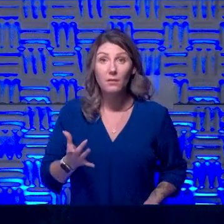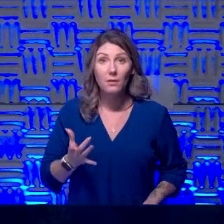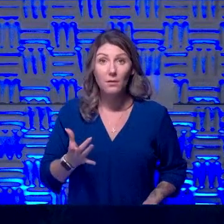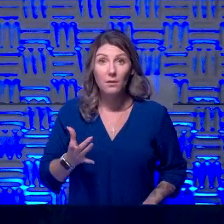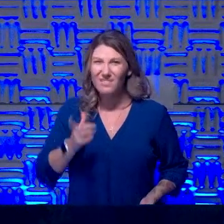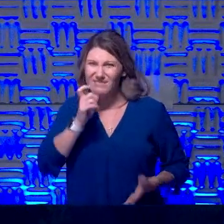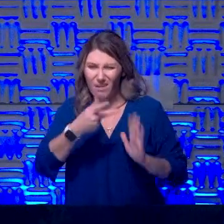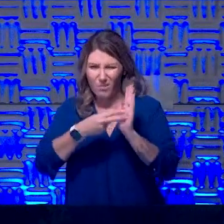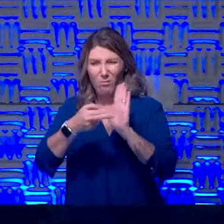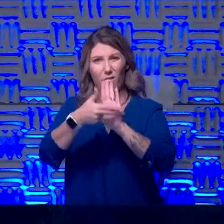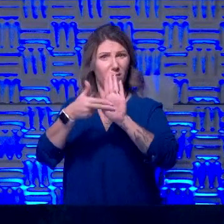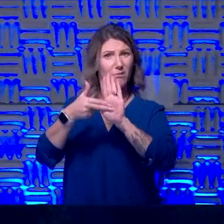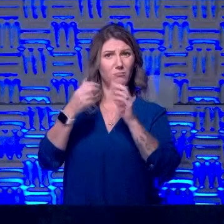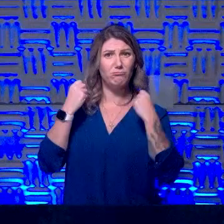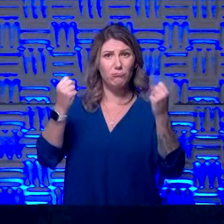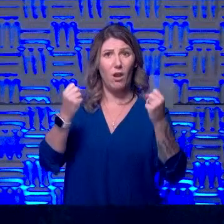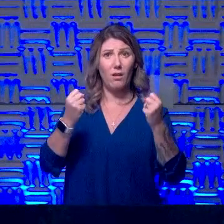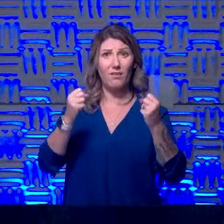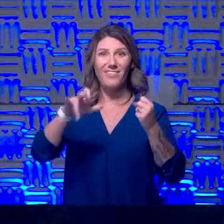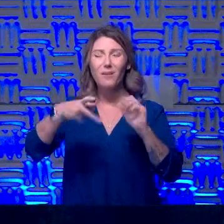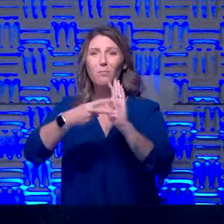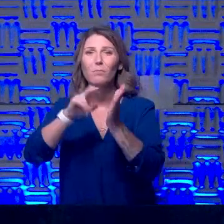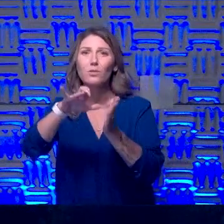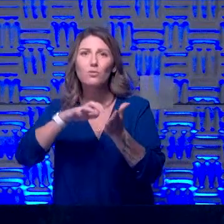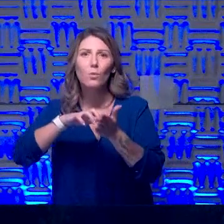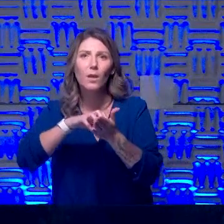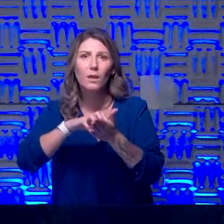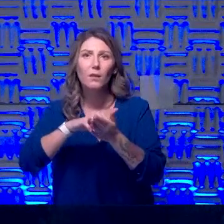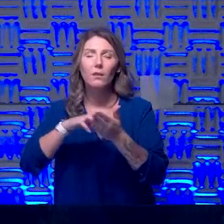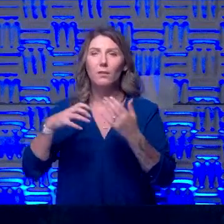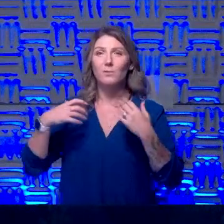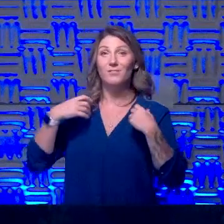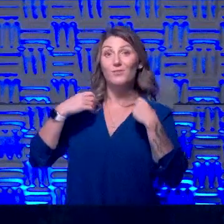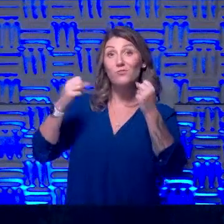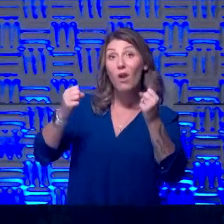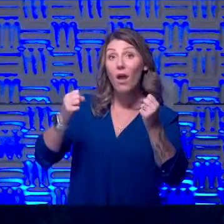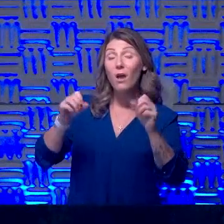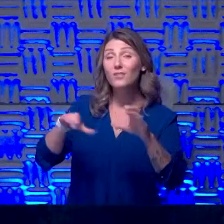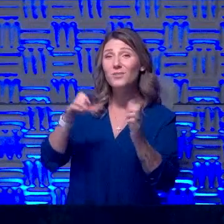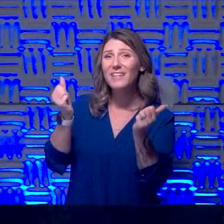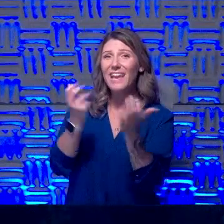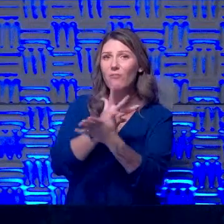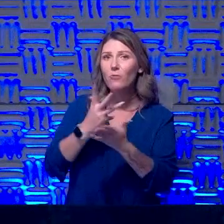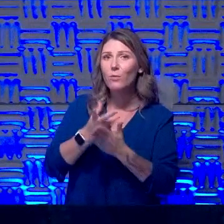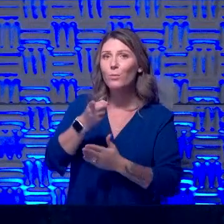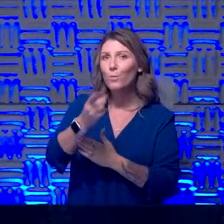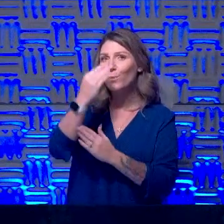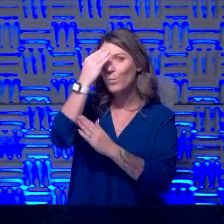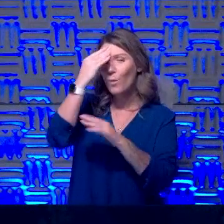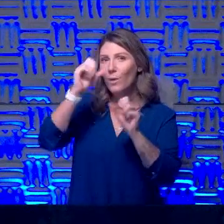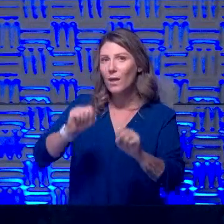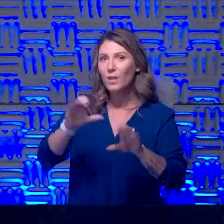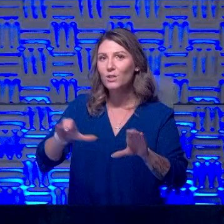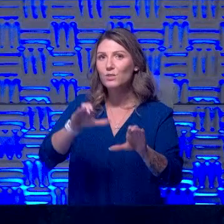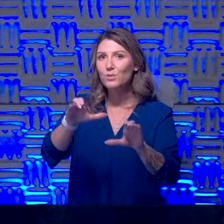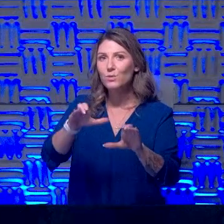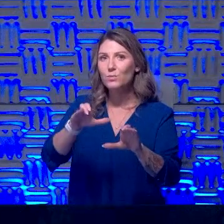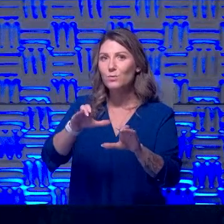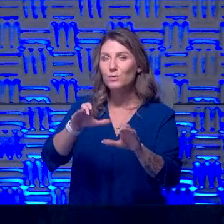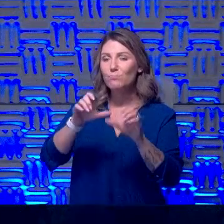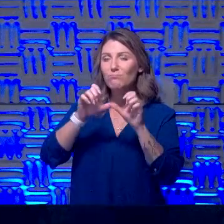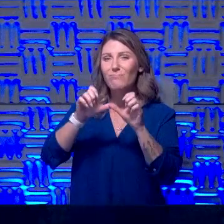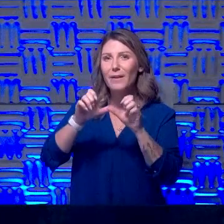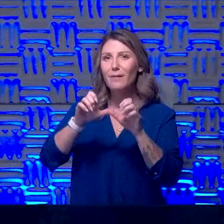make you strong. That actually makes you weak. Strong is doing the things you know that you can do to keep yourself